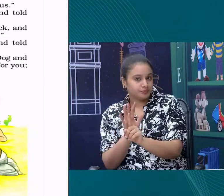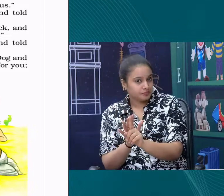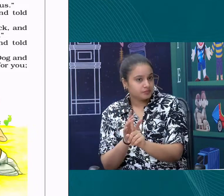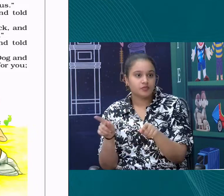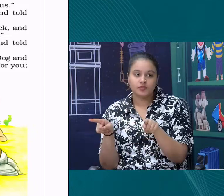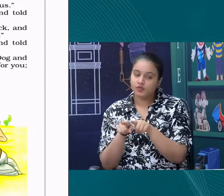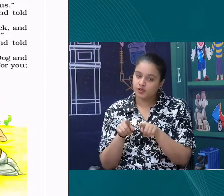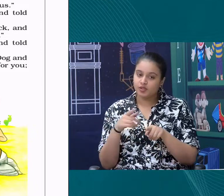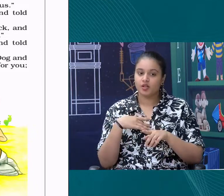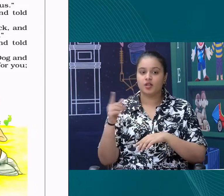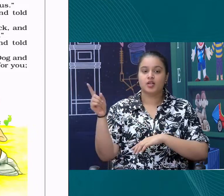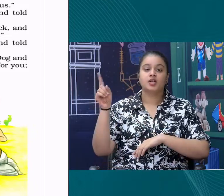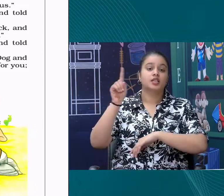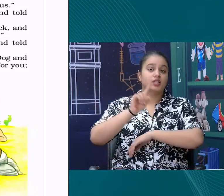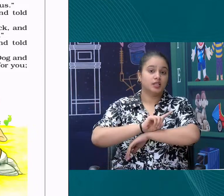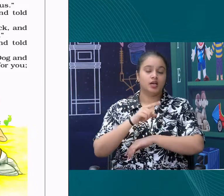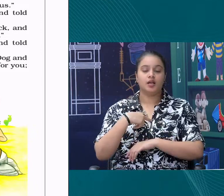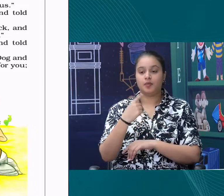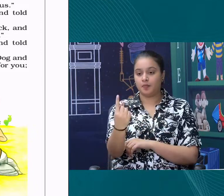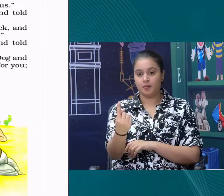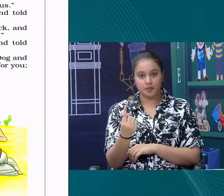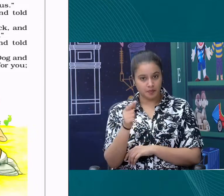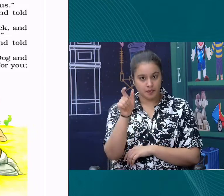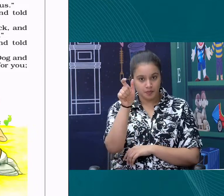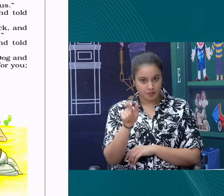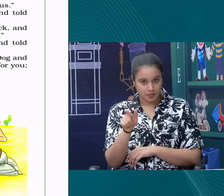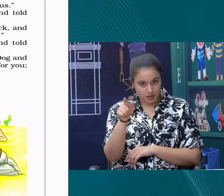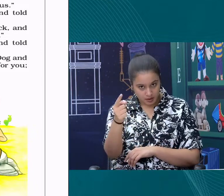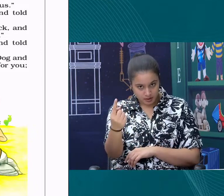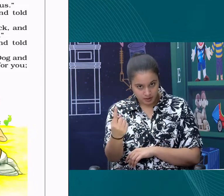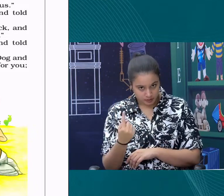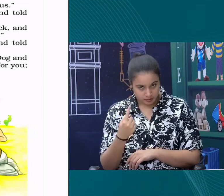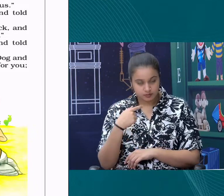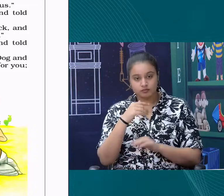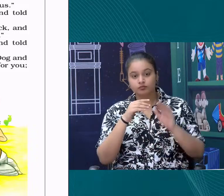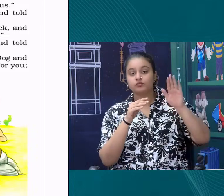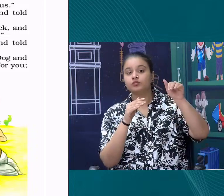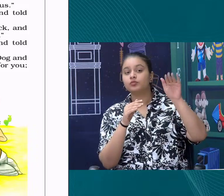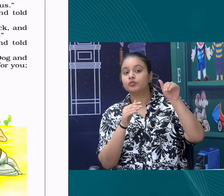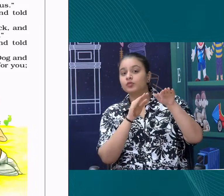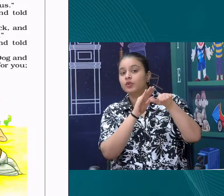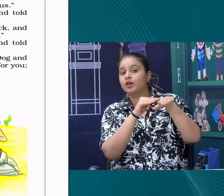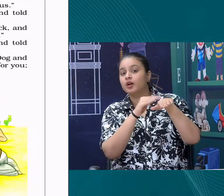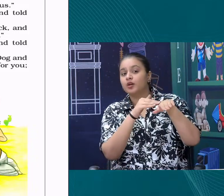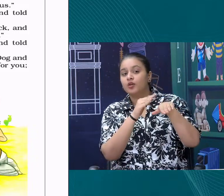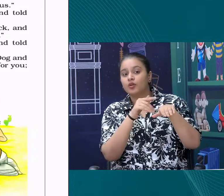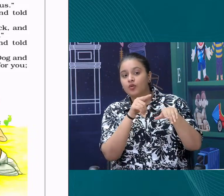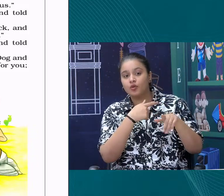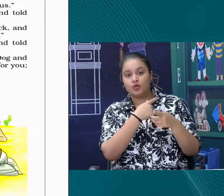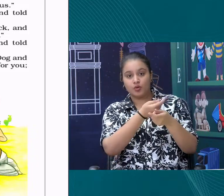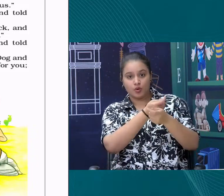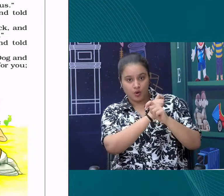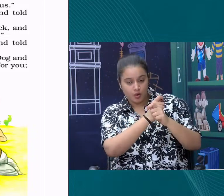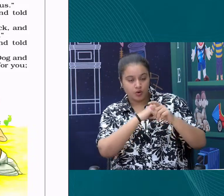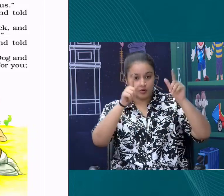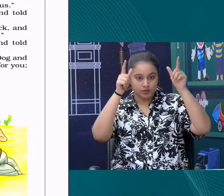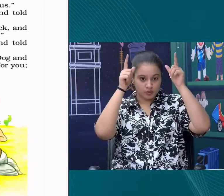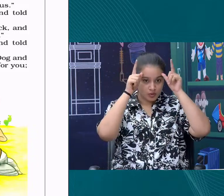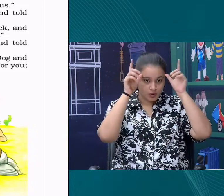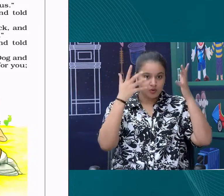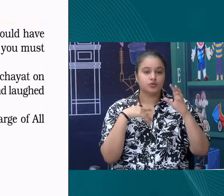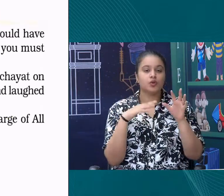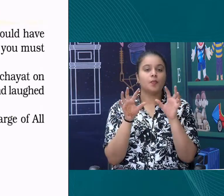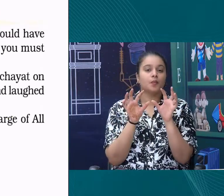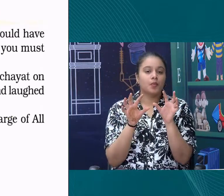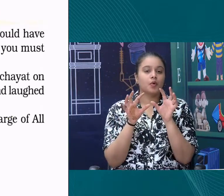day, the man called the horse and the dog and the ox together and said, "Three, oh three, I am very